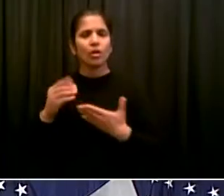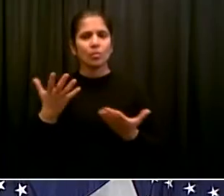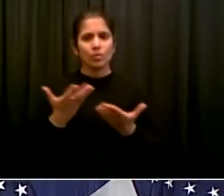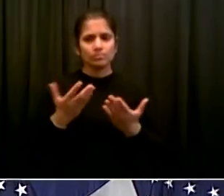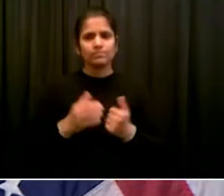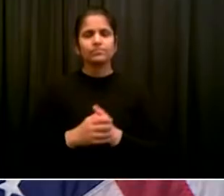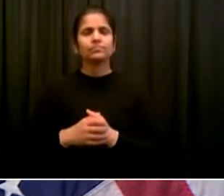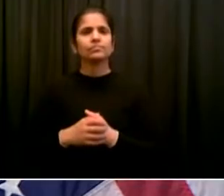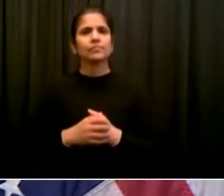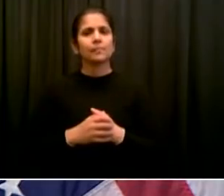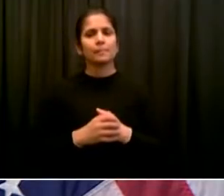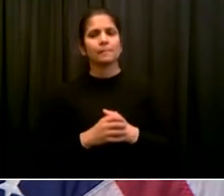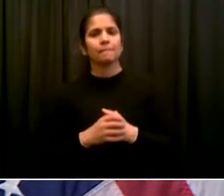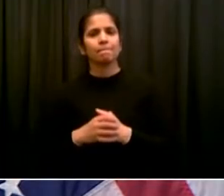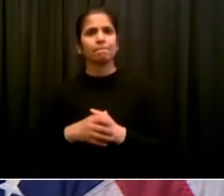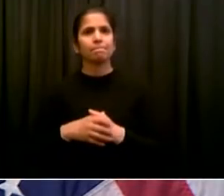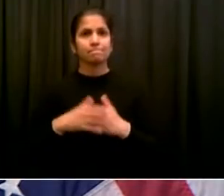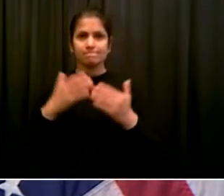Thanks, Juliet.